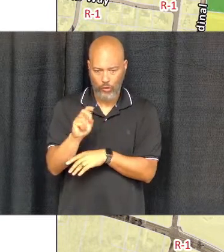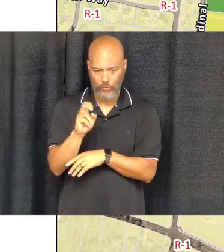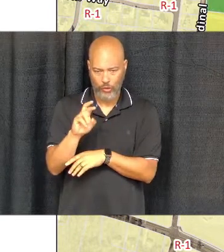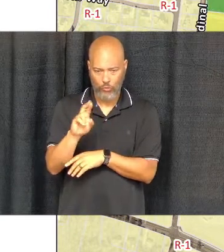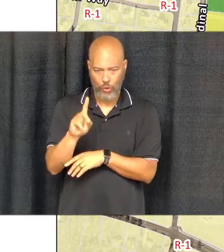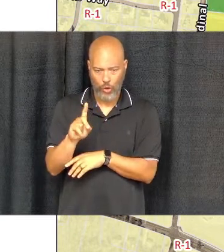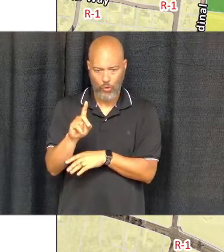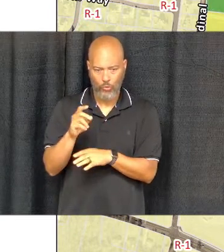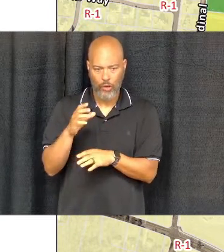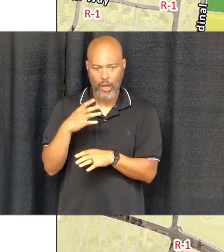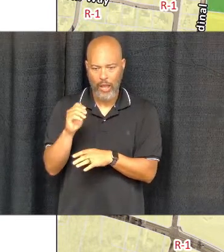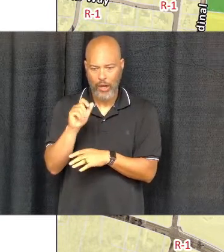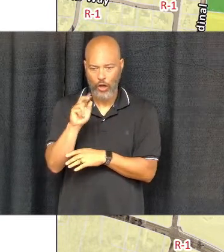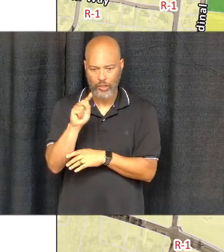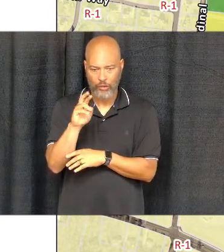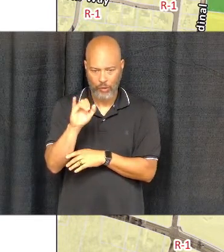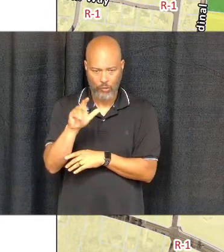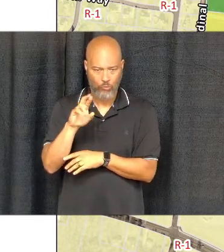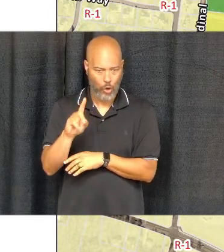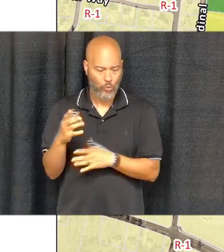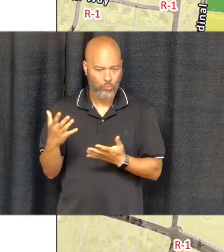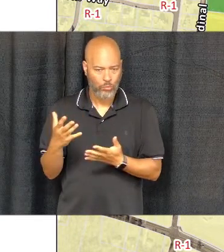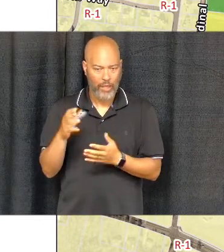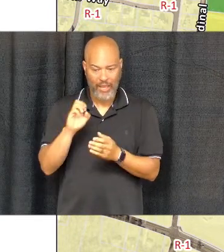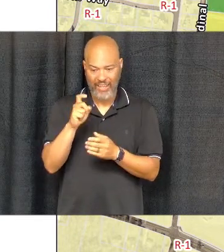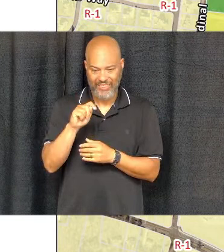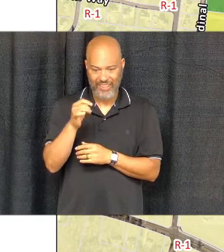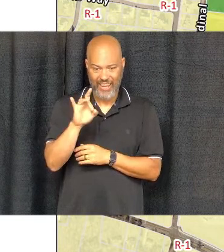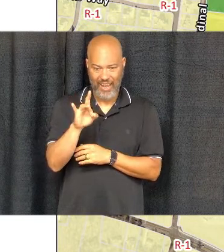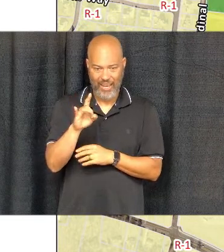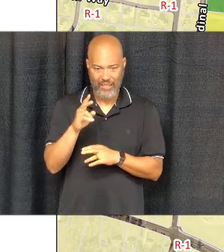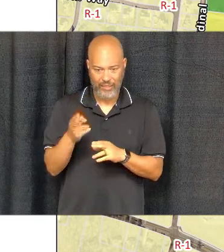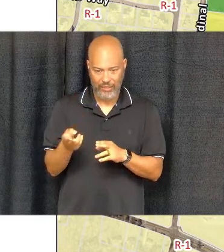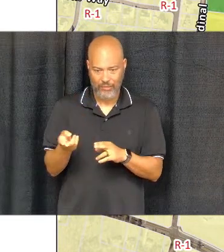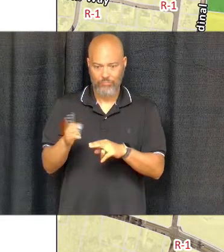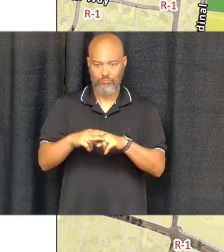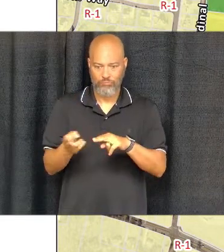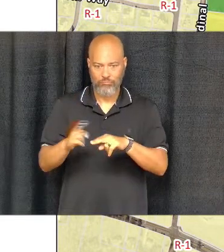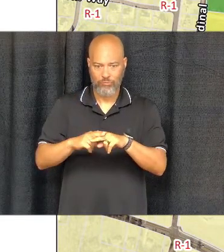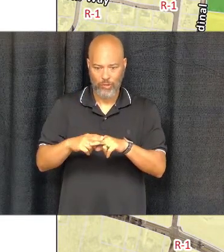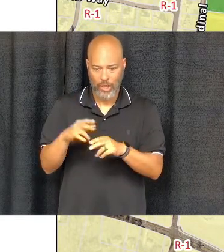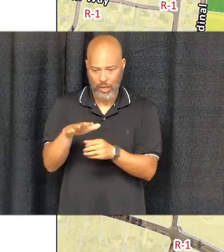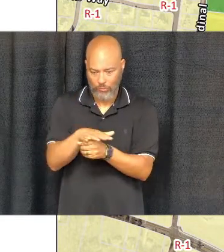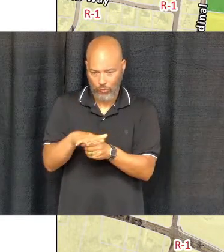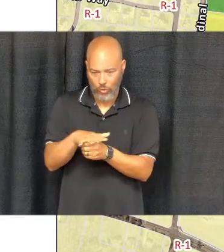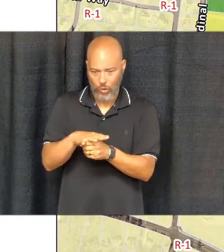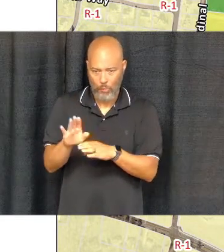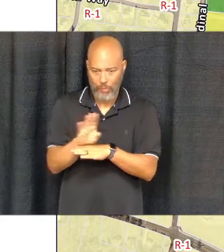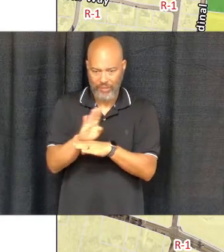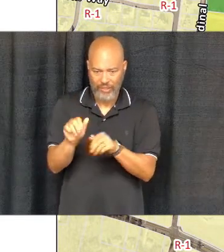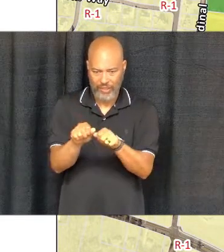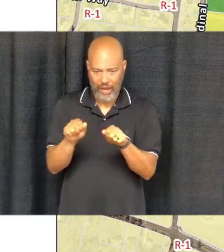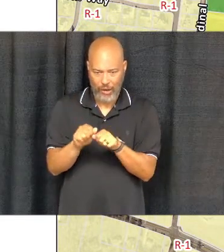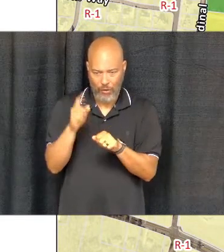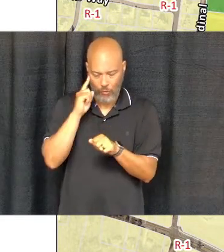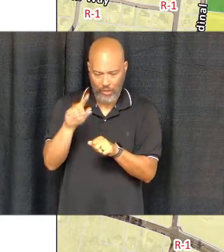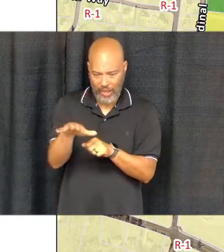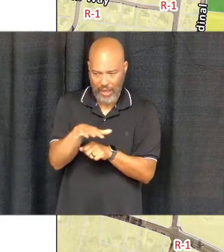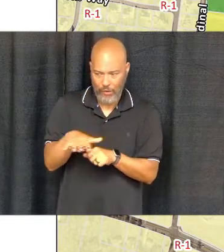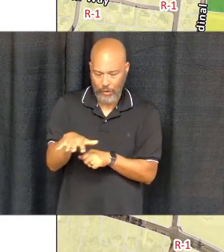state road, and arterial road. Exit 8 is an increasing its role as a regional commercial center for the residents of the